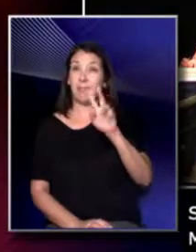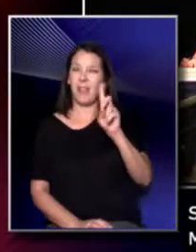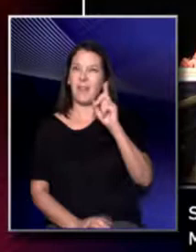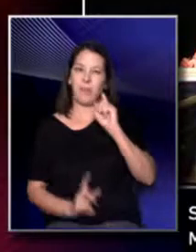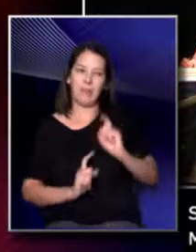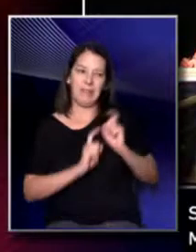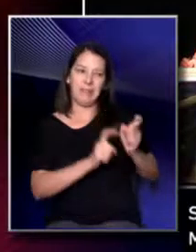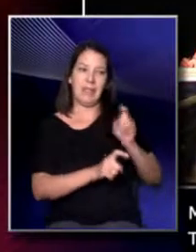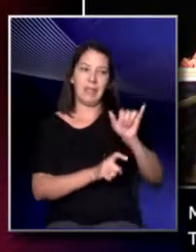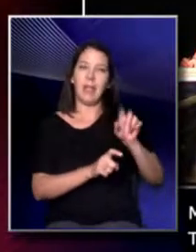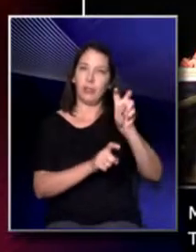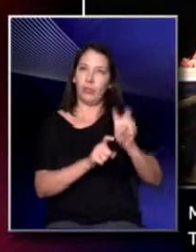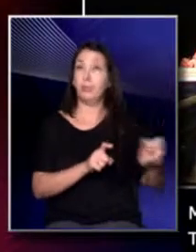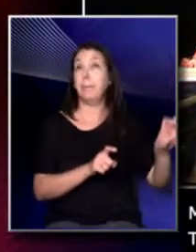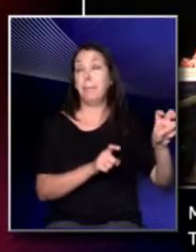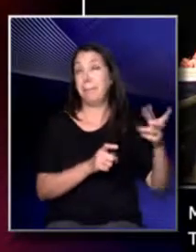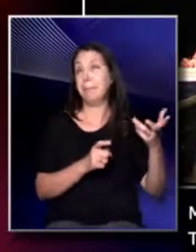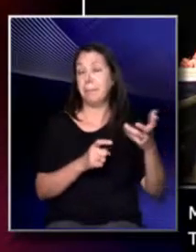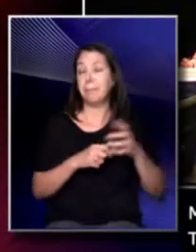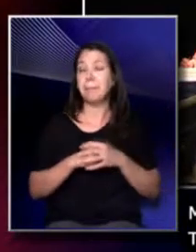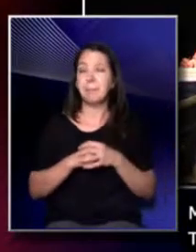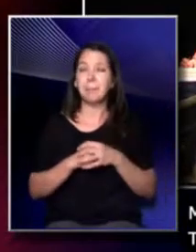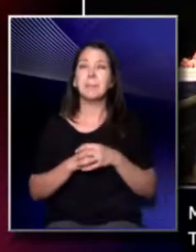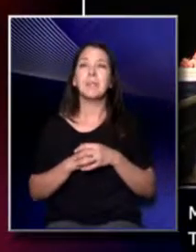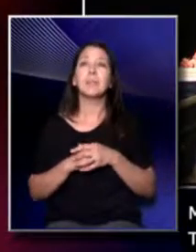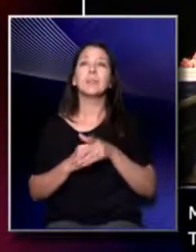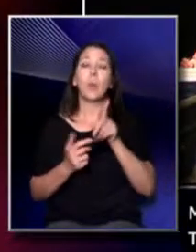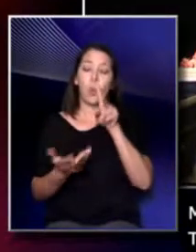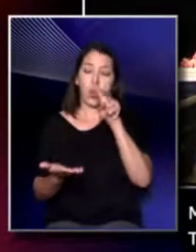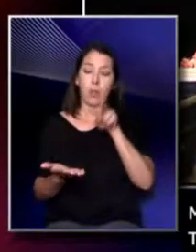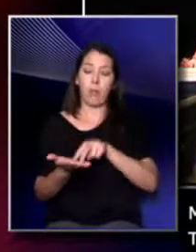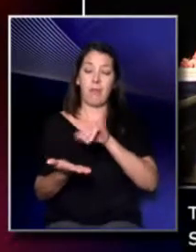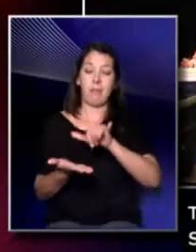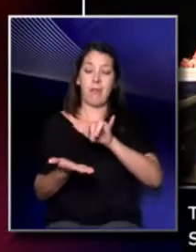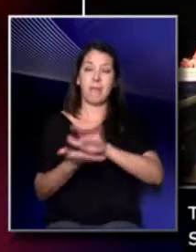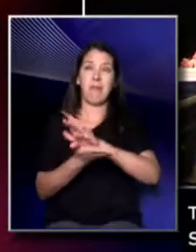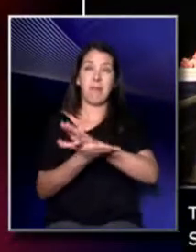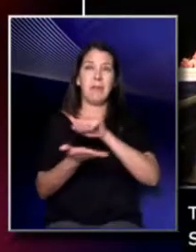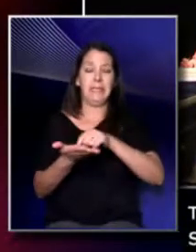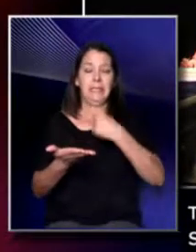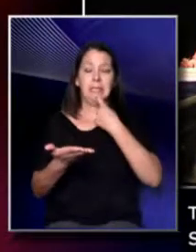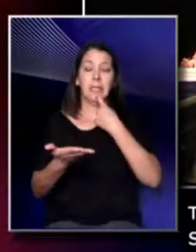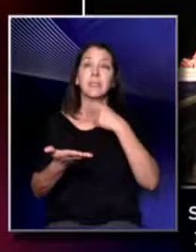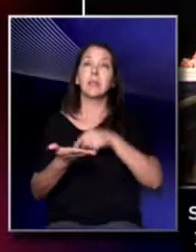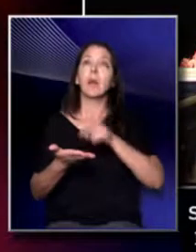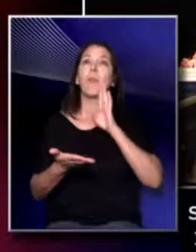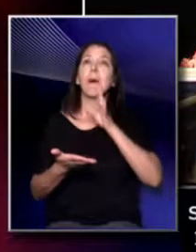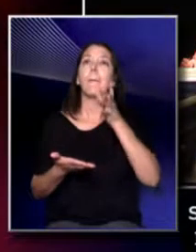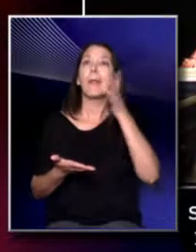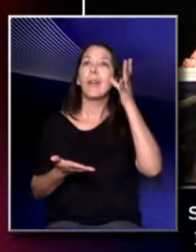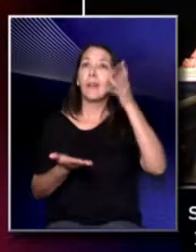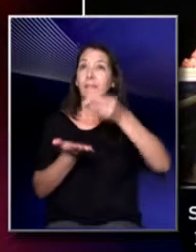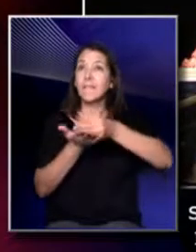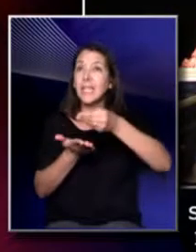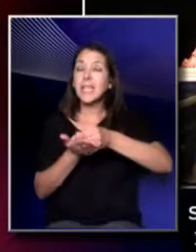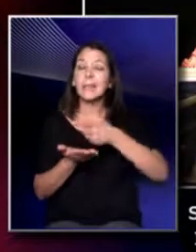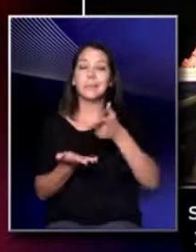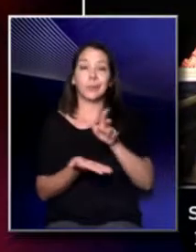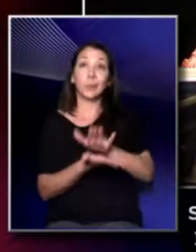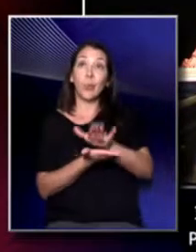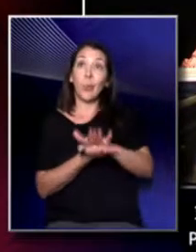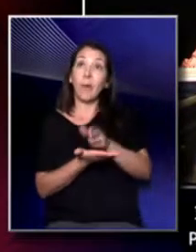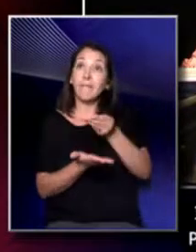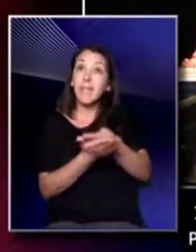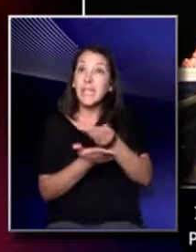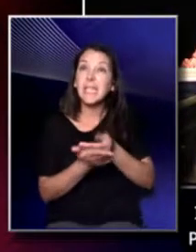those trips. So when you look at the document, it indicates that it's going to be parent funding, school funding, and